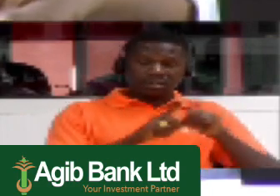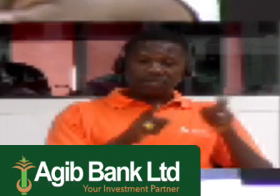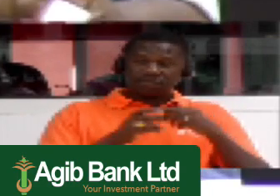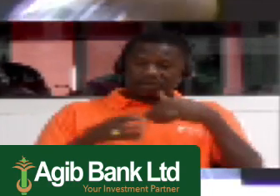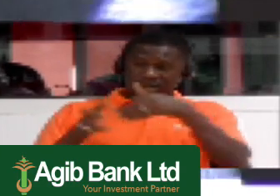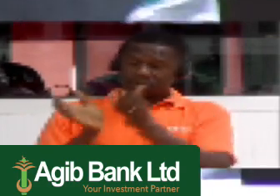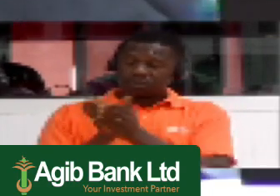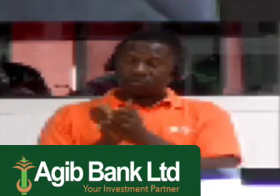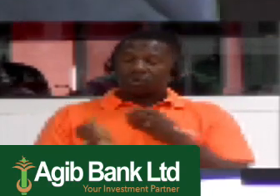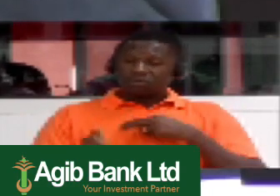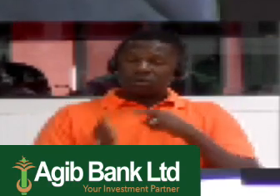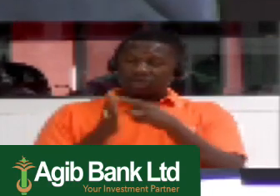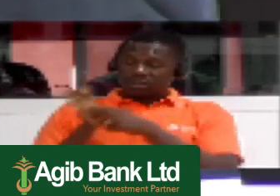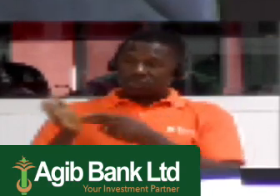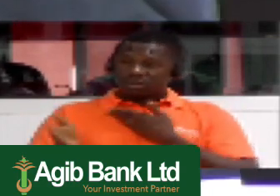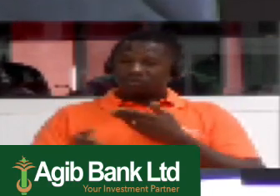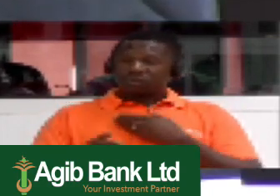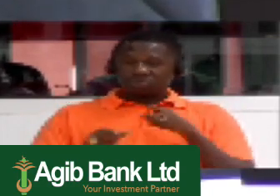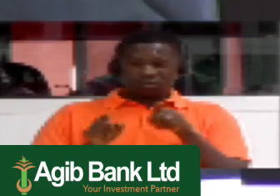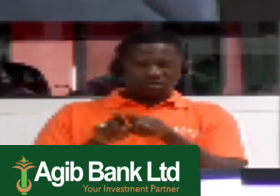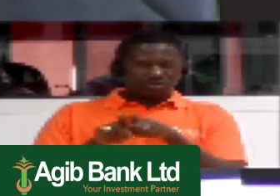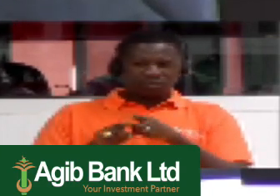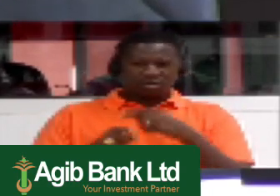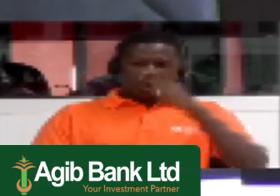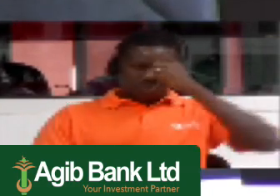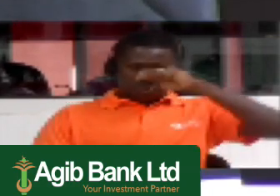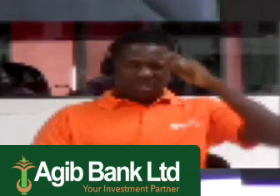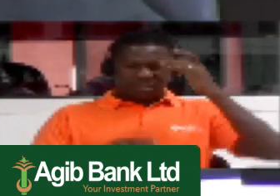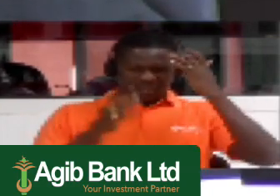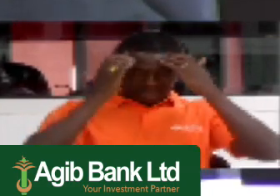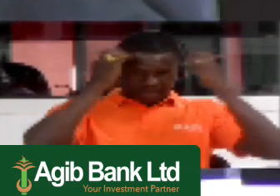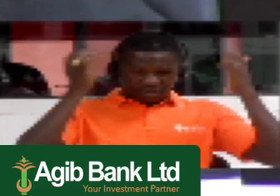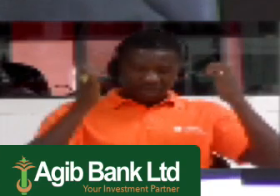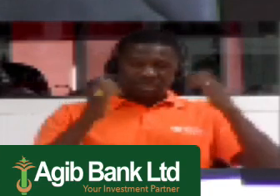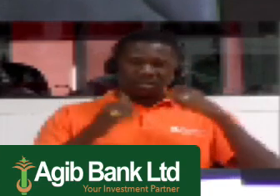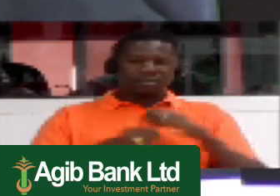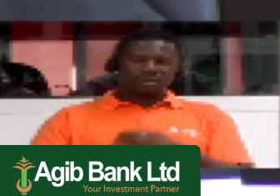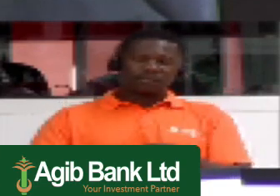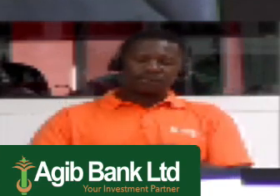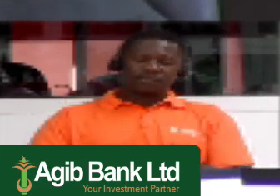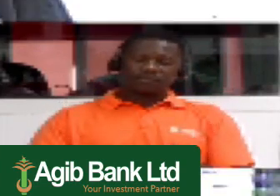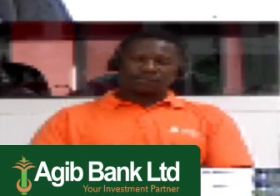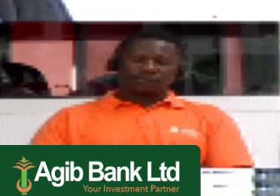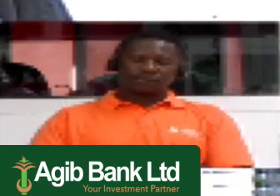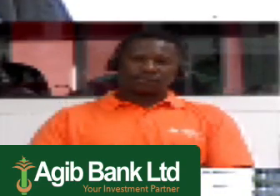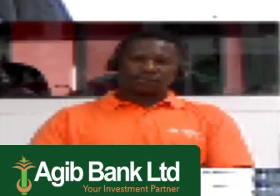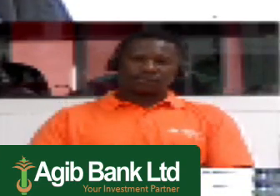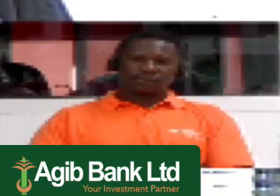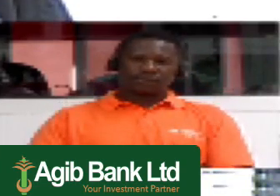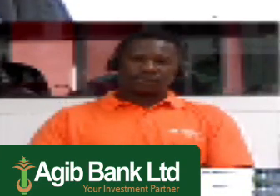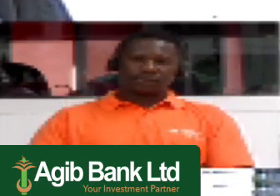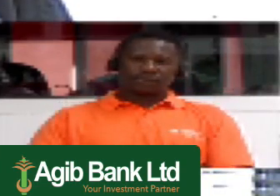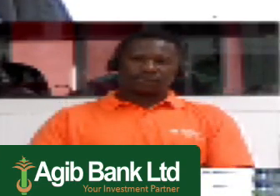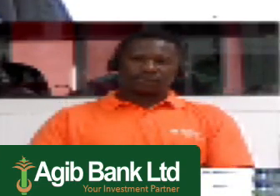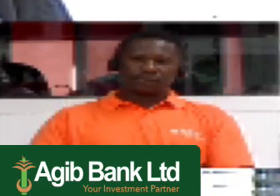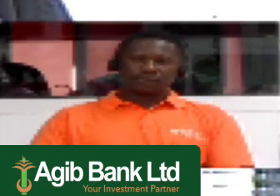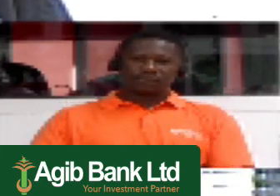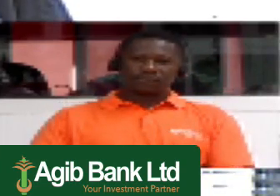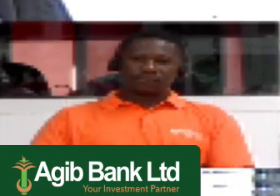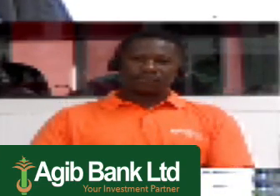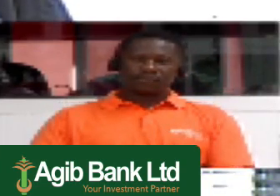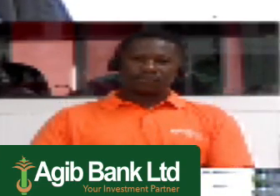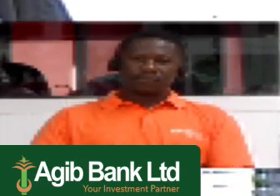some sort of police experience and knowledge? Yedo ko menkenum police wala ya kendi ike samba